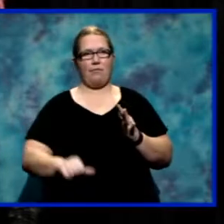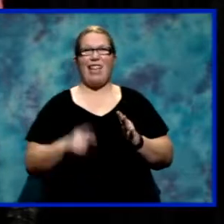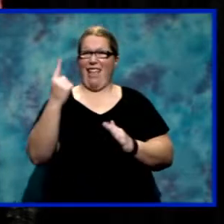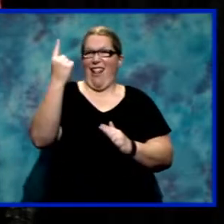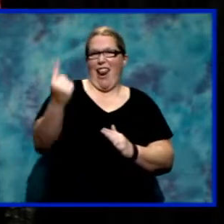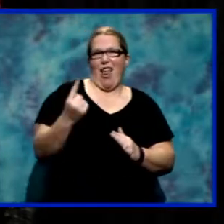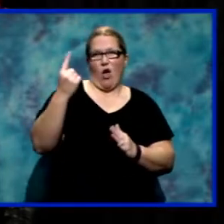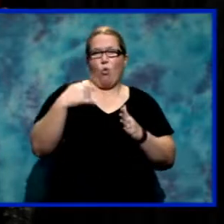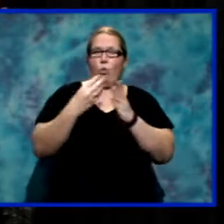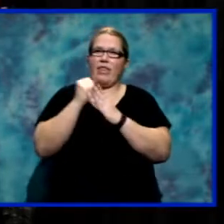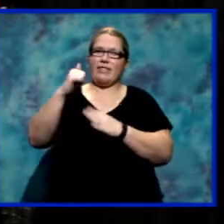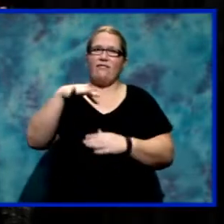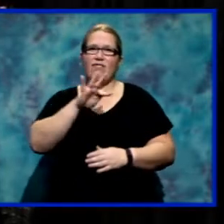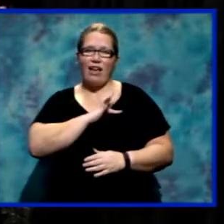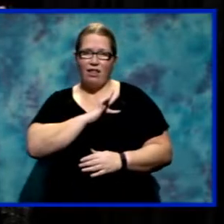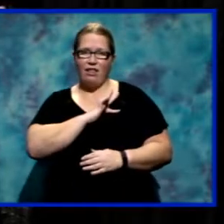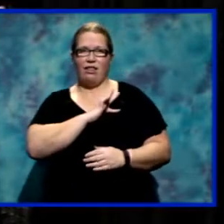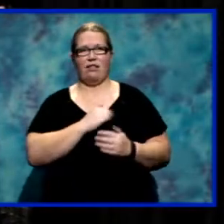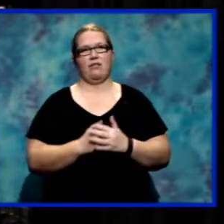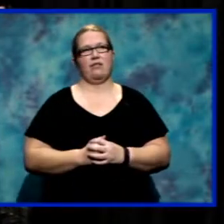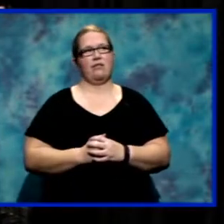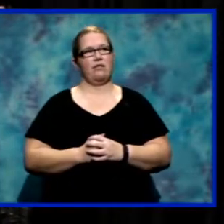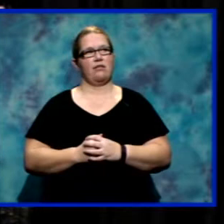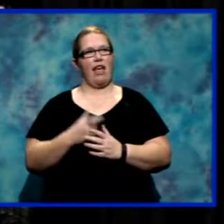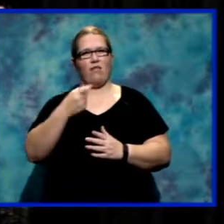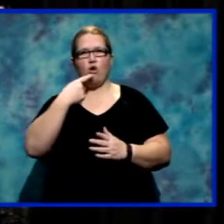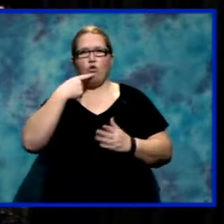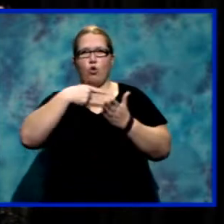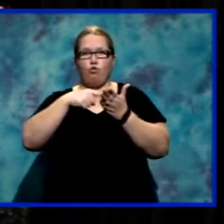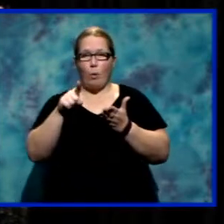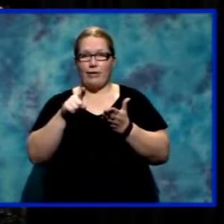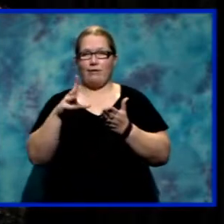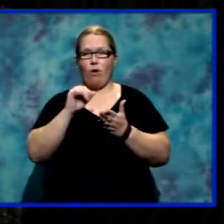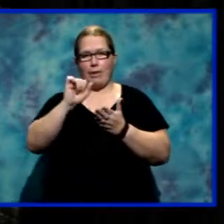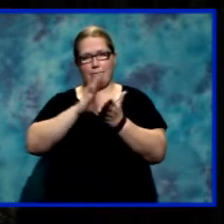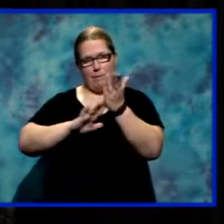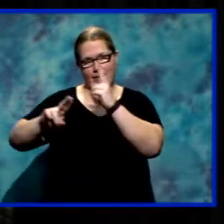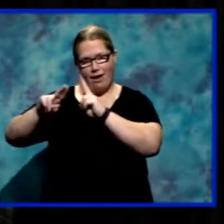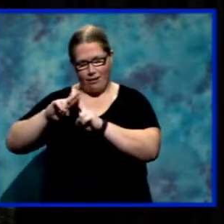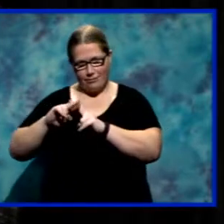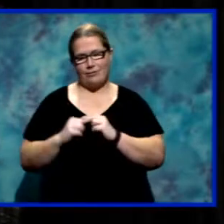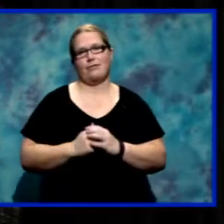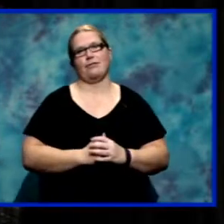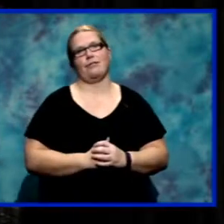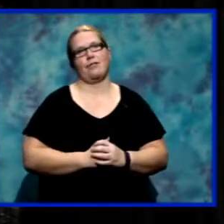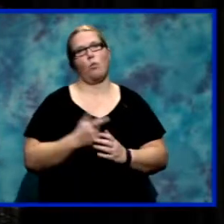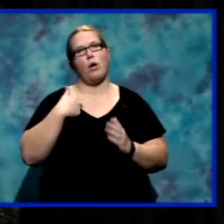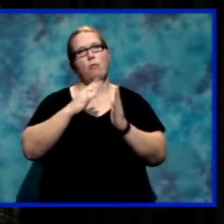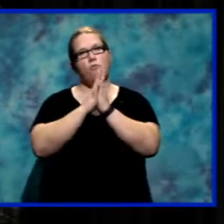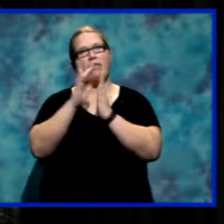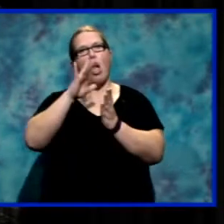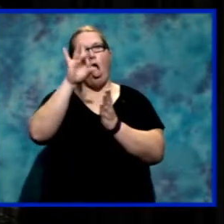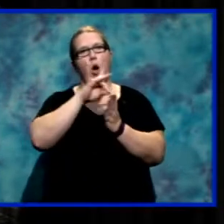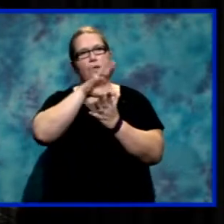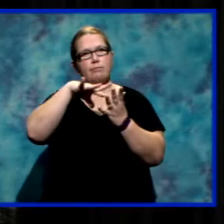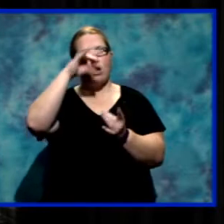there in his faith. And there is a request here, I'm assuming it's from his mum and dad, that we will pray that the Holy Spirit